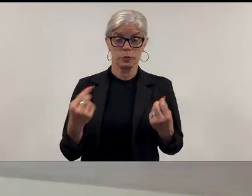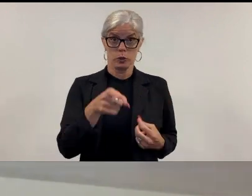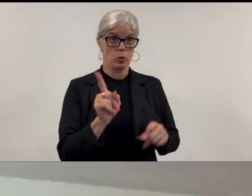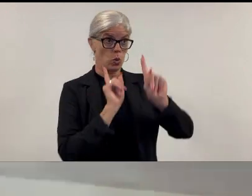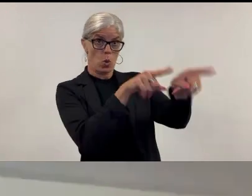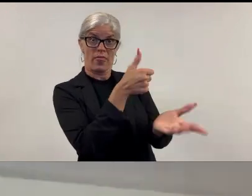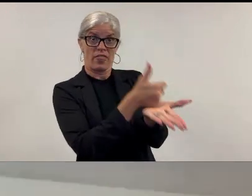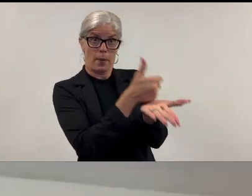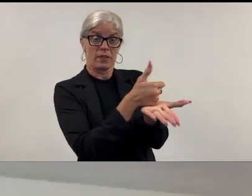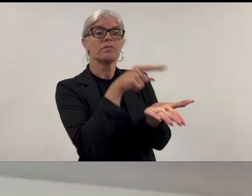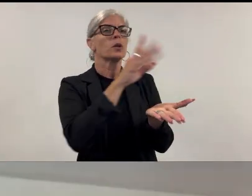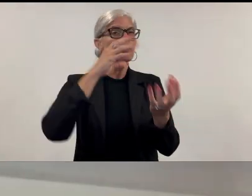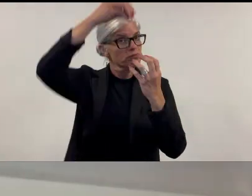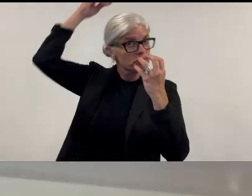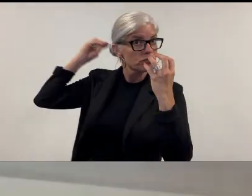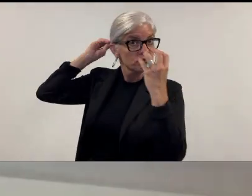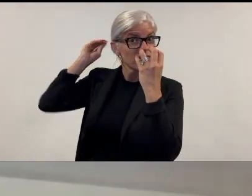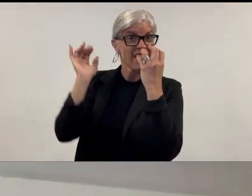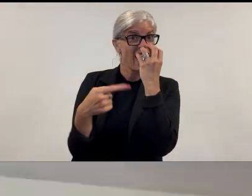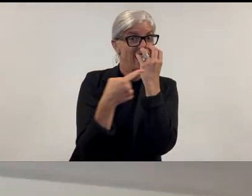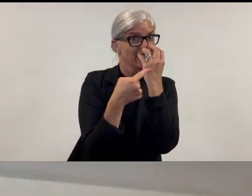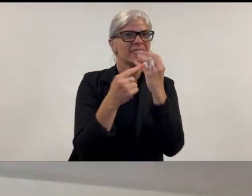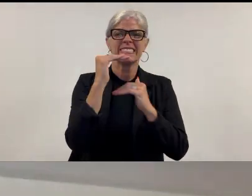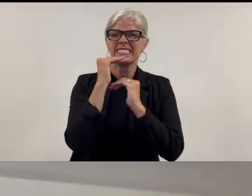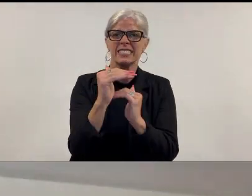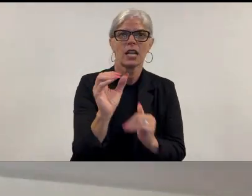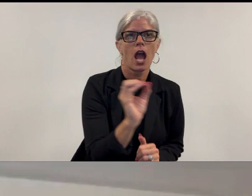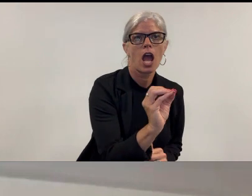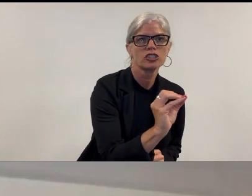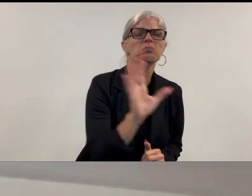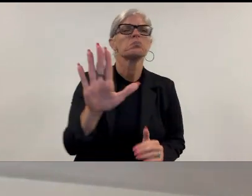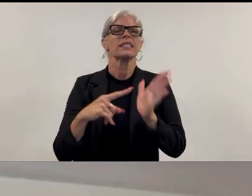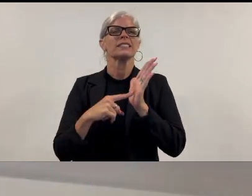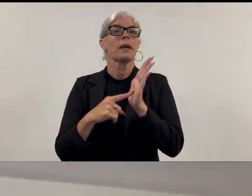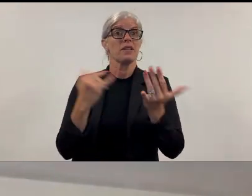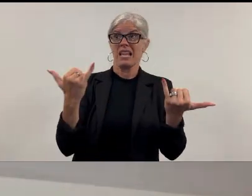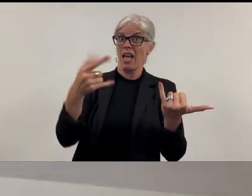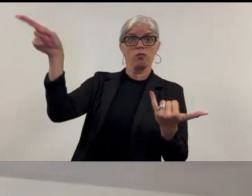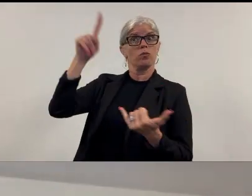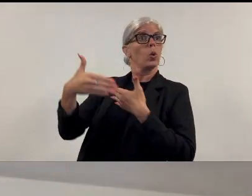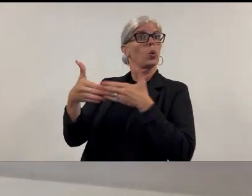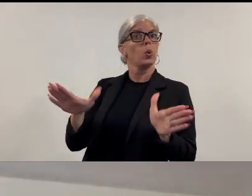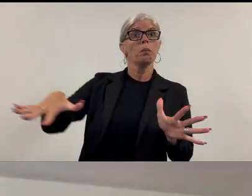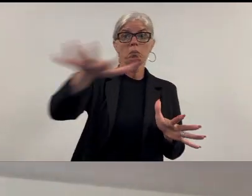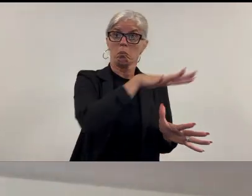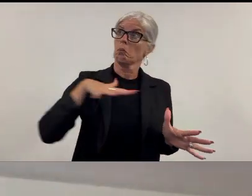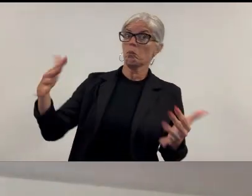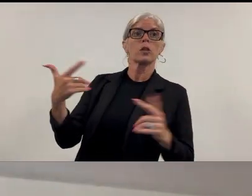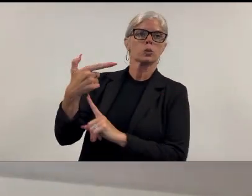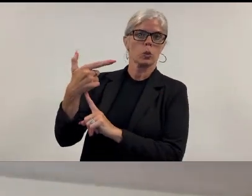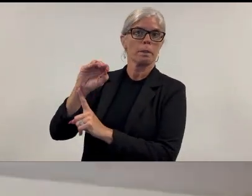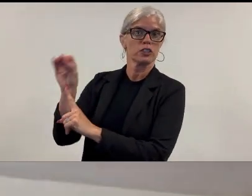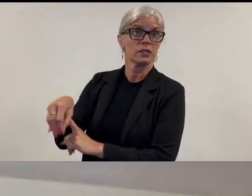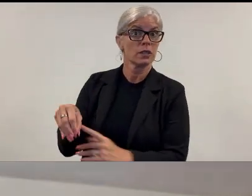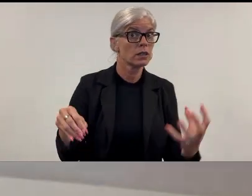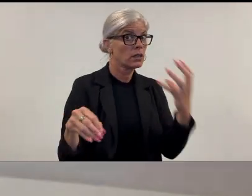applying. So technically, when you go to therapy, it's applying a mask that limits